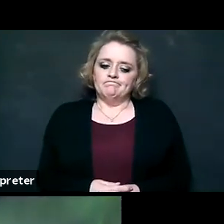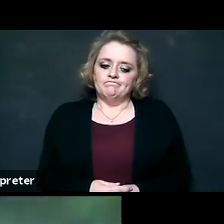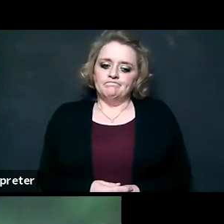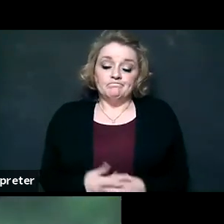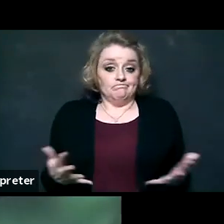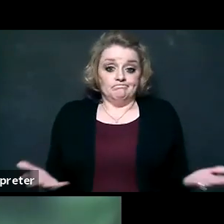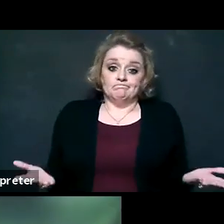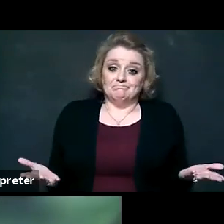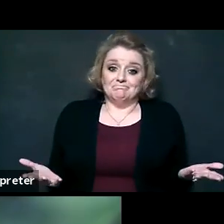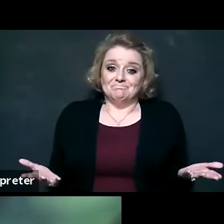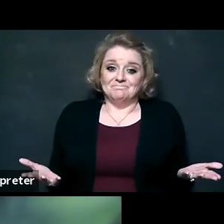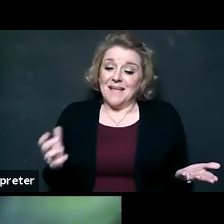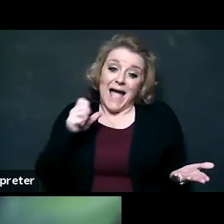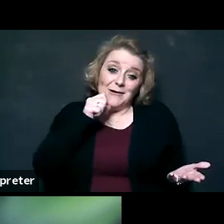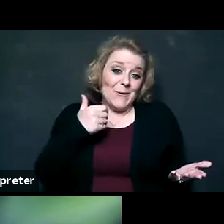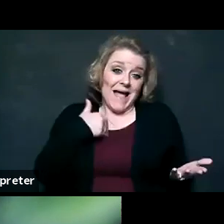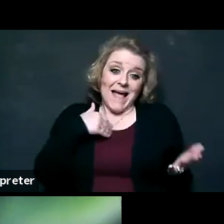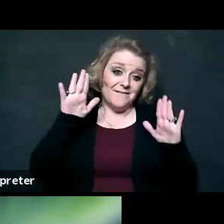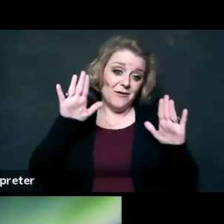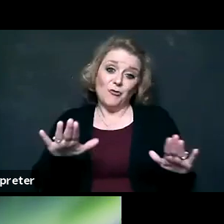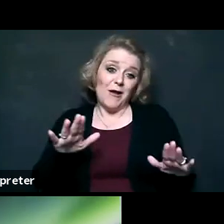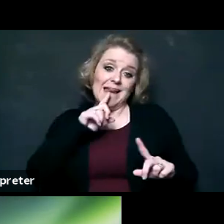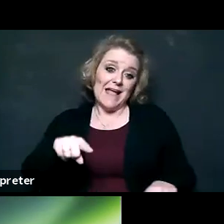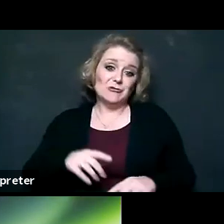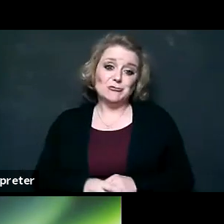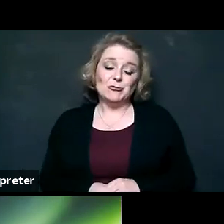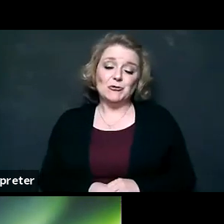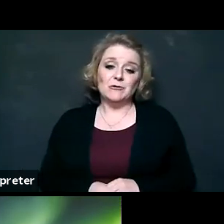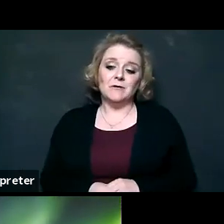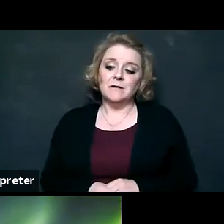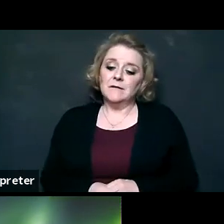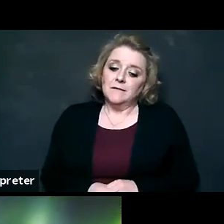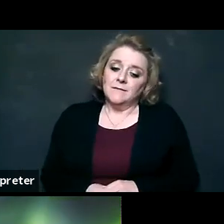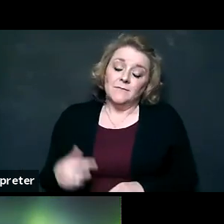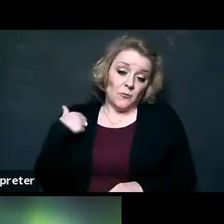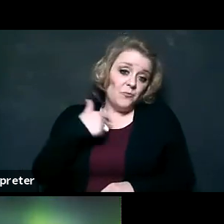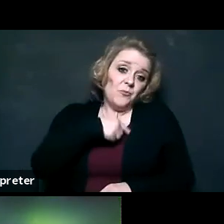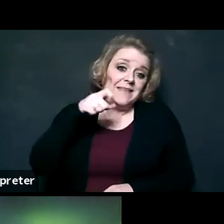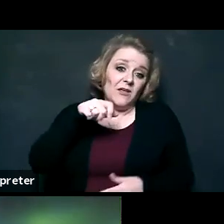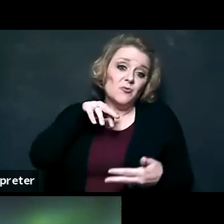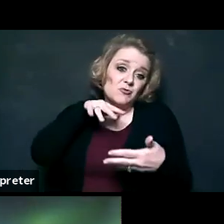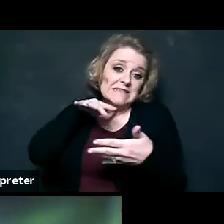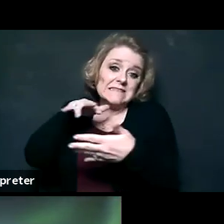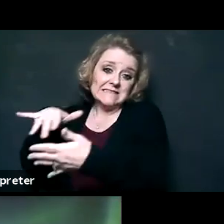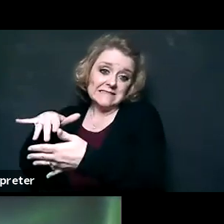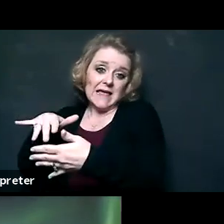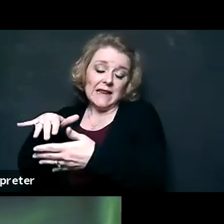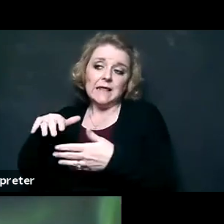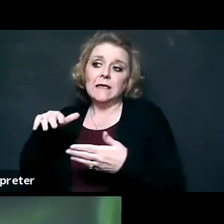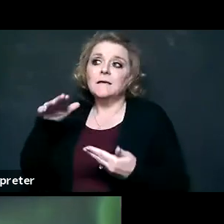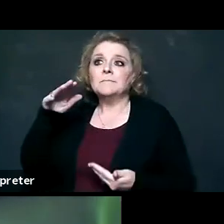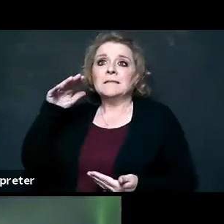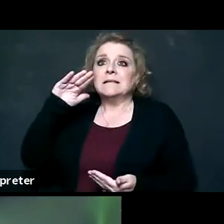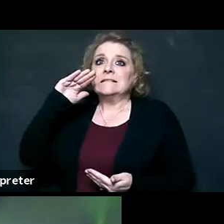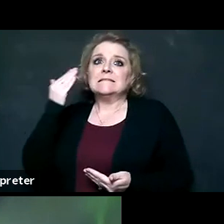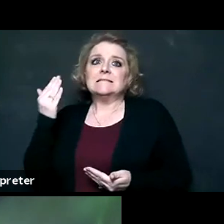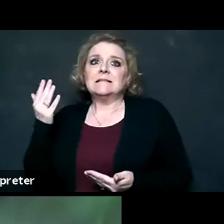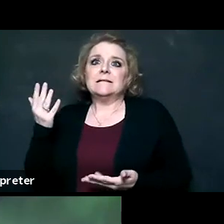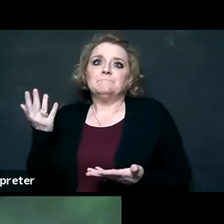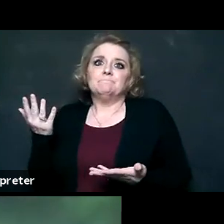I don't have a great answer for that. It's something that we really need to study. I think part of it is some of